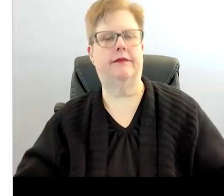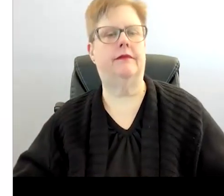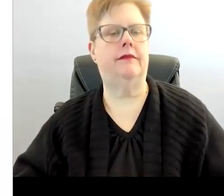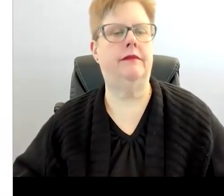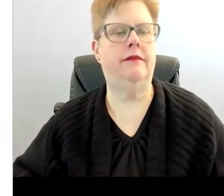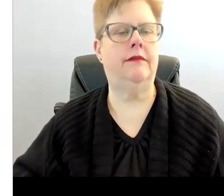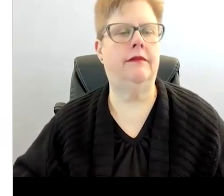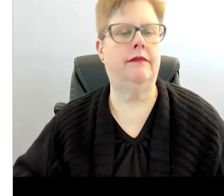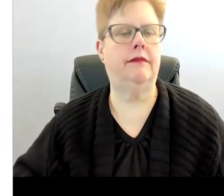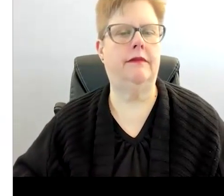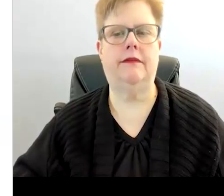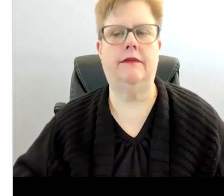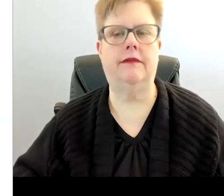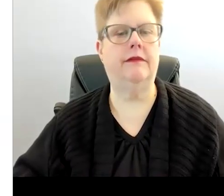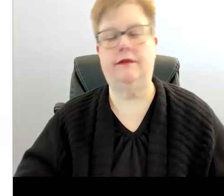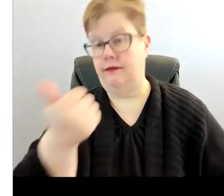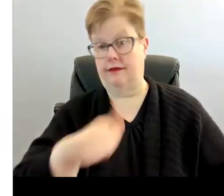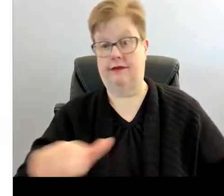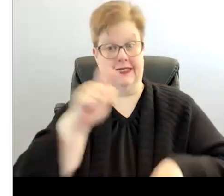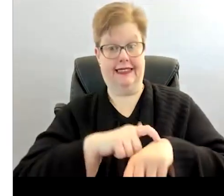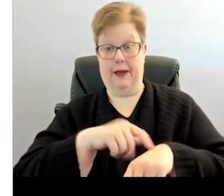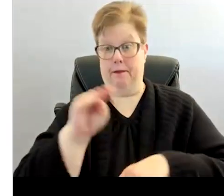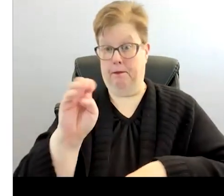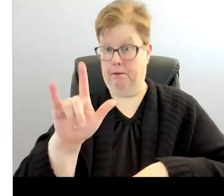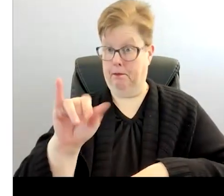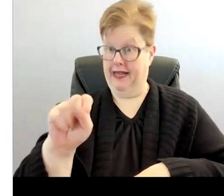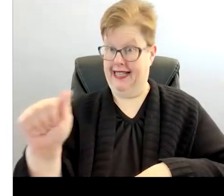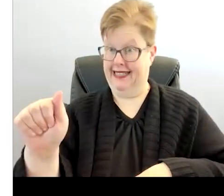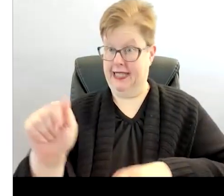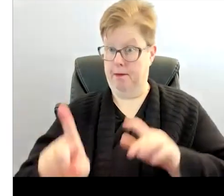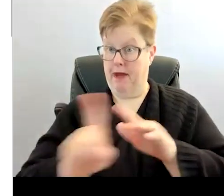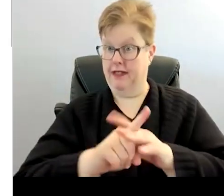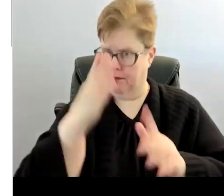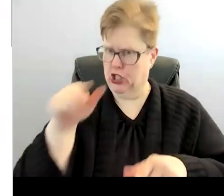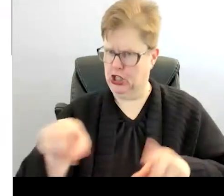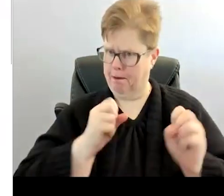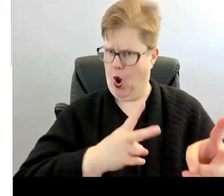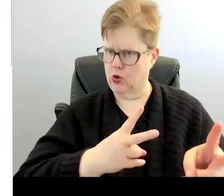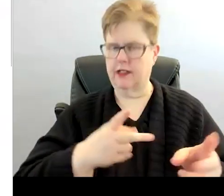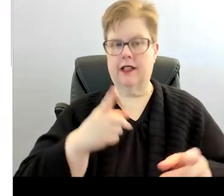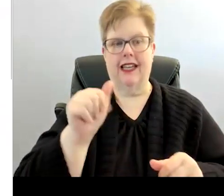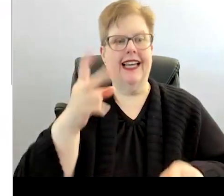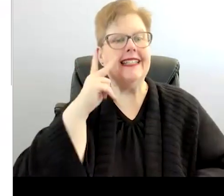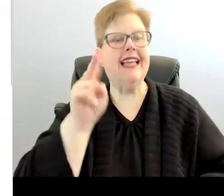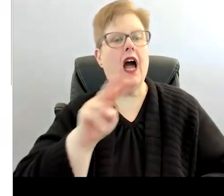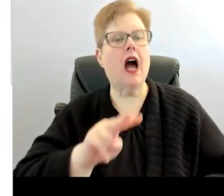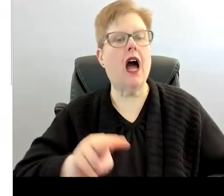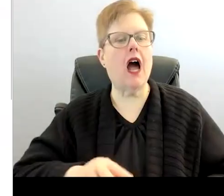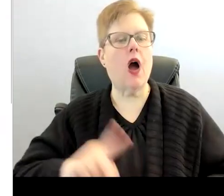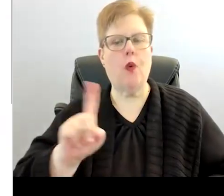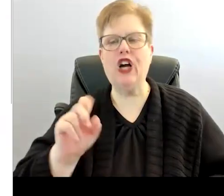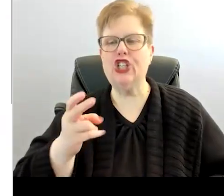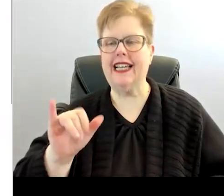Anytime the word Melissa pops up, such as because she made a post, This enables me to see where she